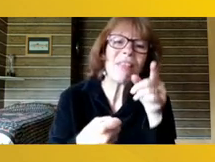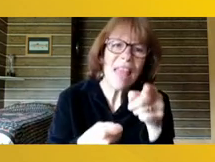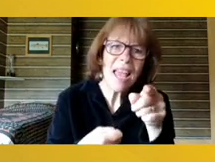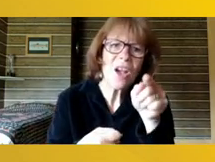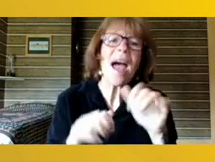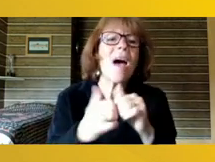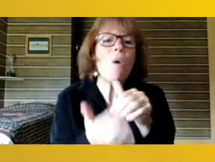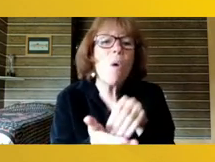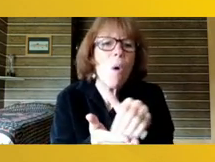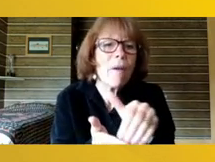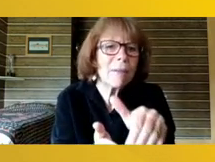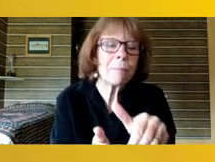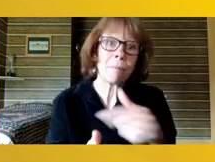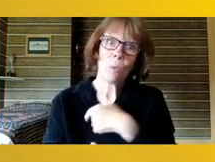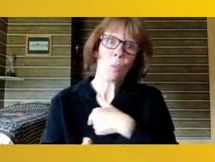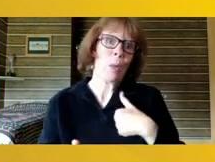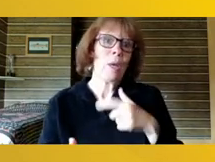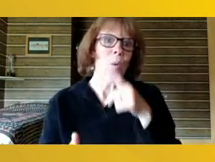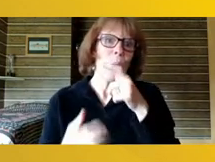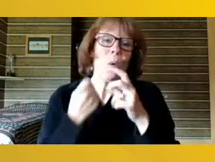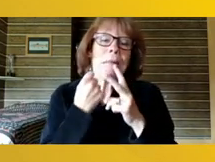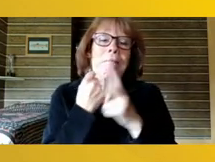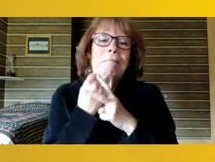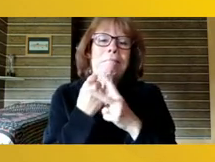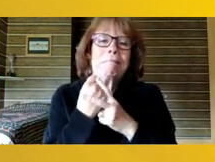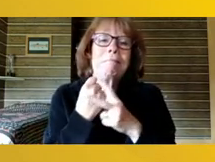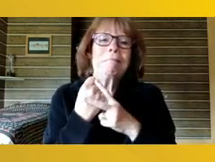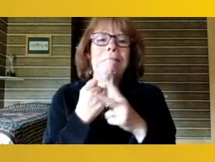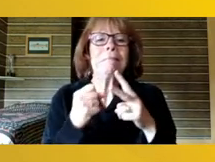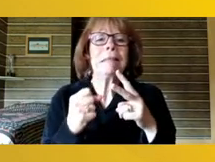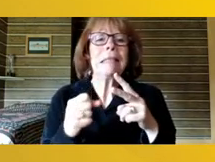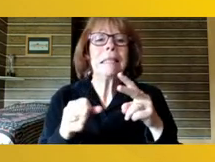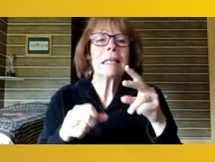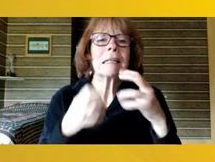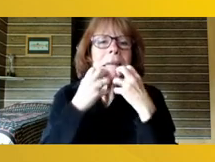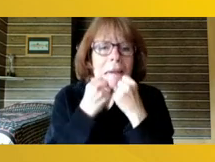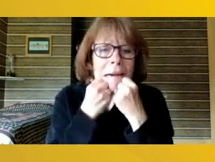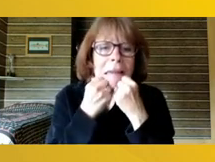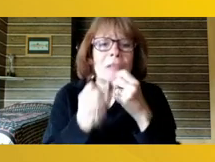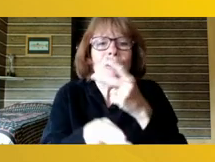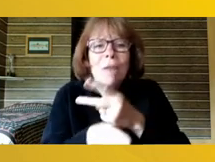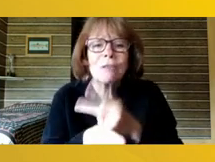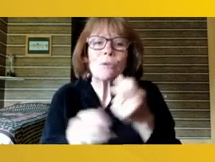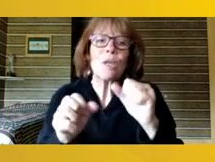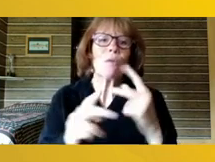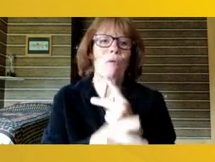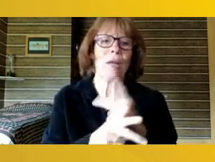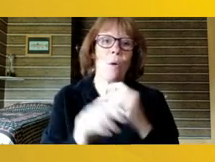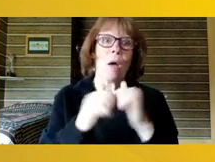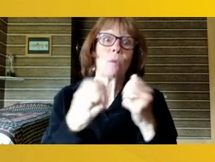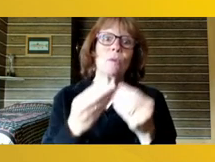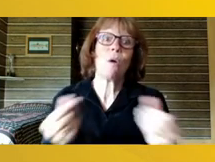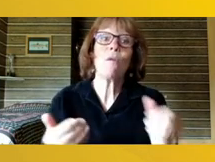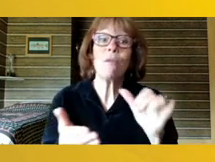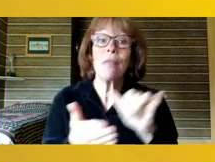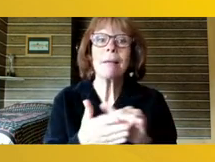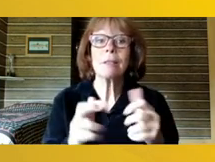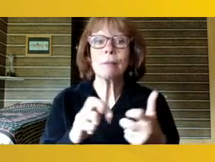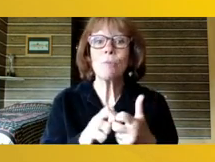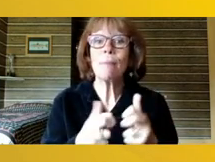researchers and conservationists and managers are trying to, you know, figure out how to solve this problem. Next slide, please.